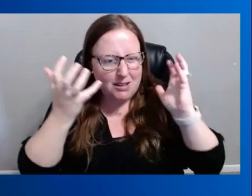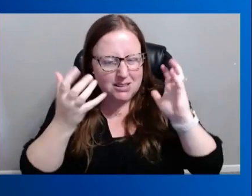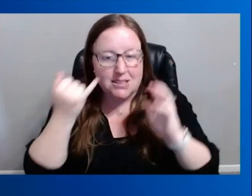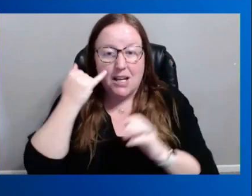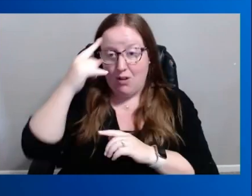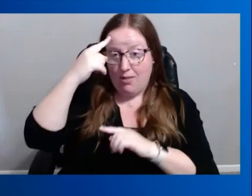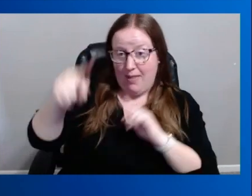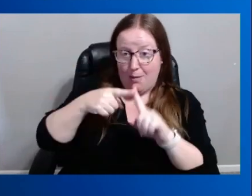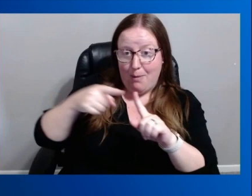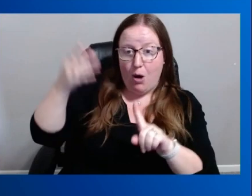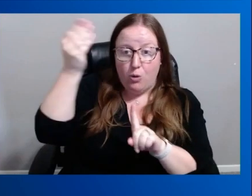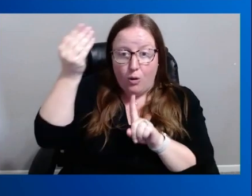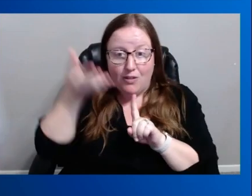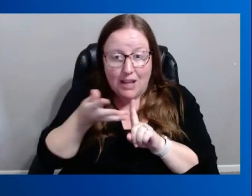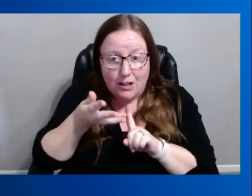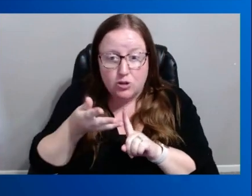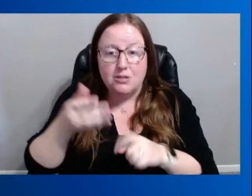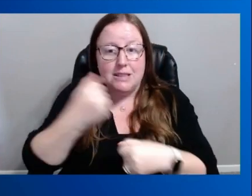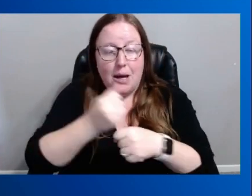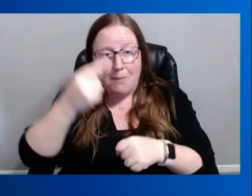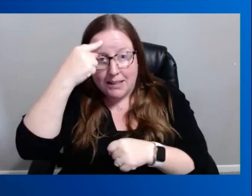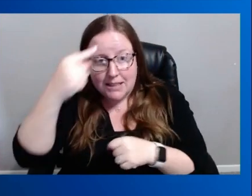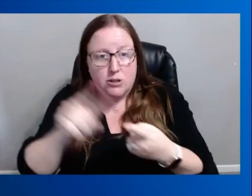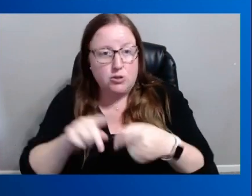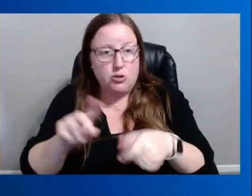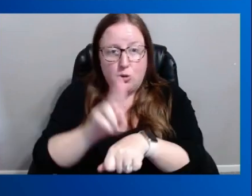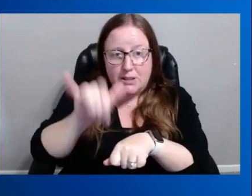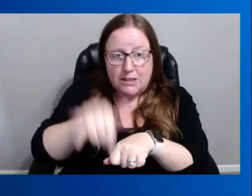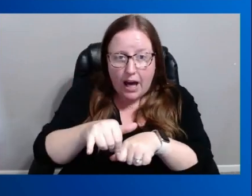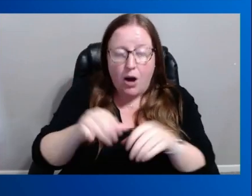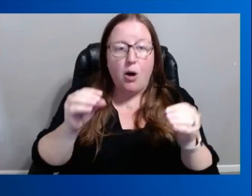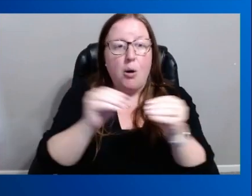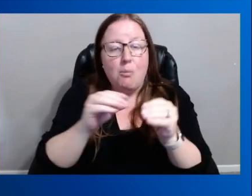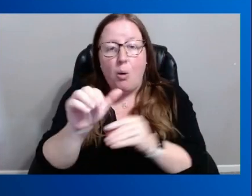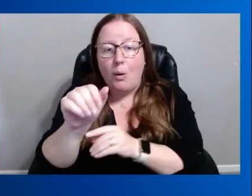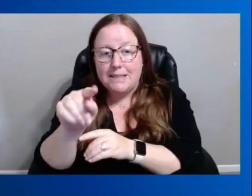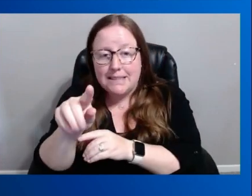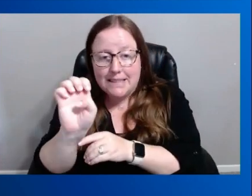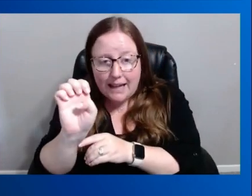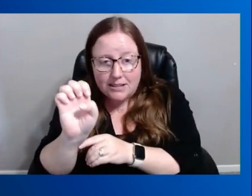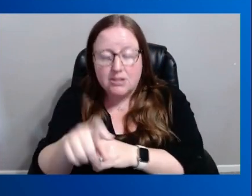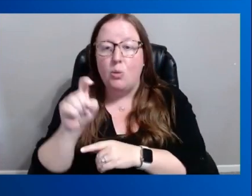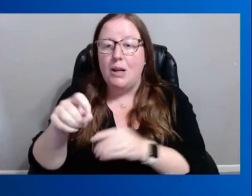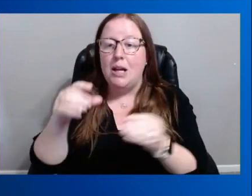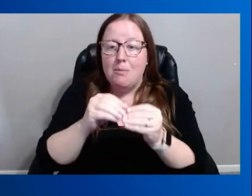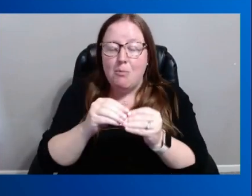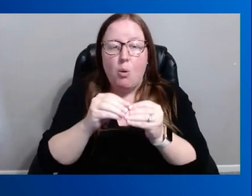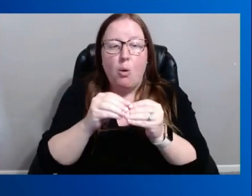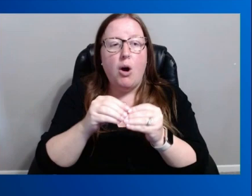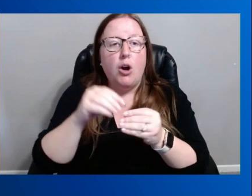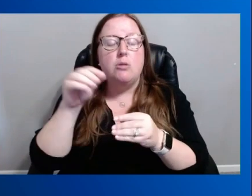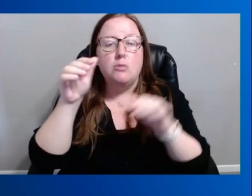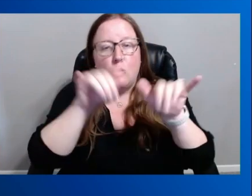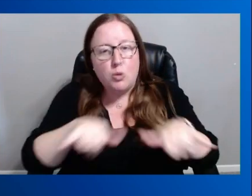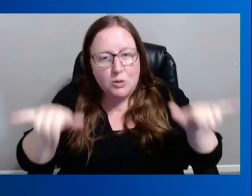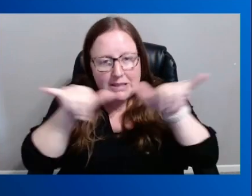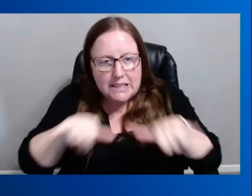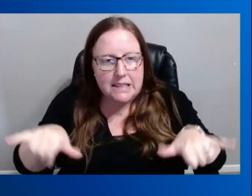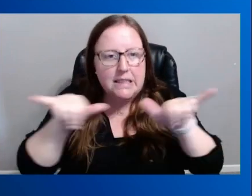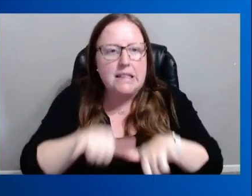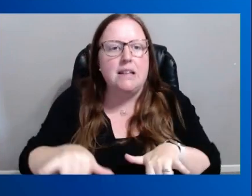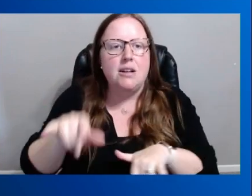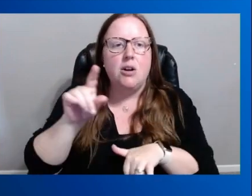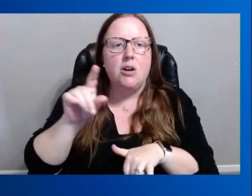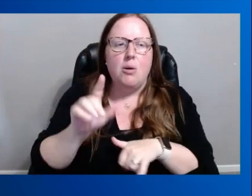make sense to use that here? To think about, do we need more state in our events? Do we want to do more routing in our event bus as an example? Do we want to have them more stateful